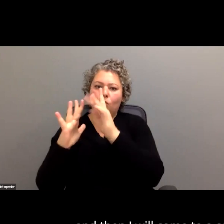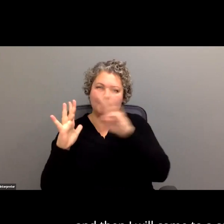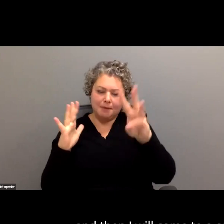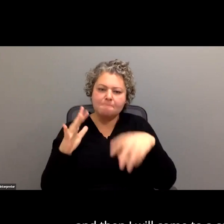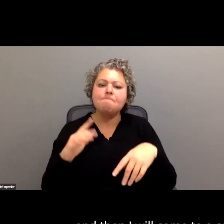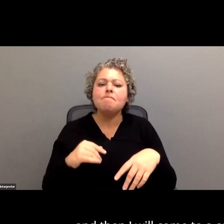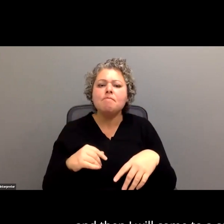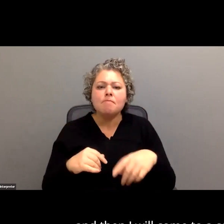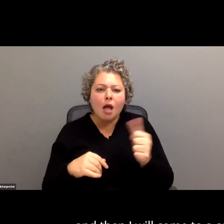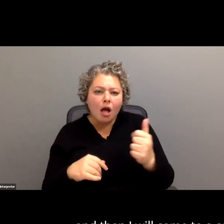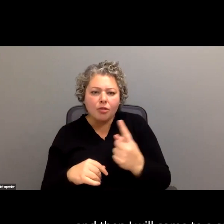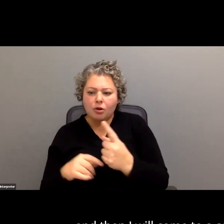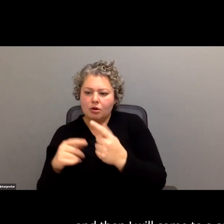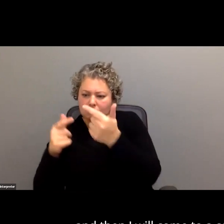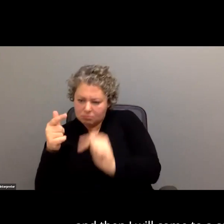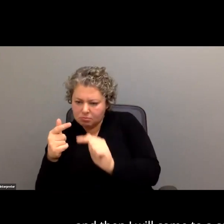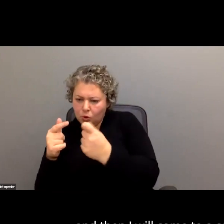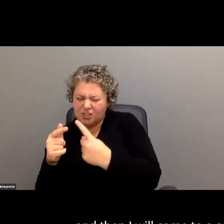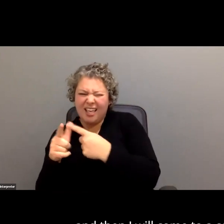of raised hands.